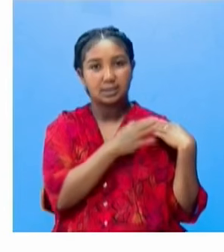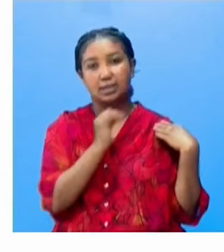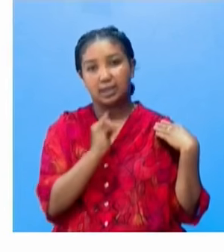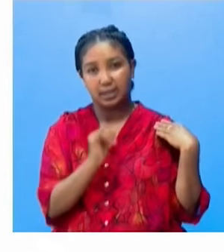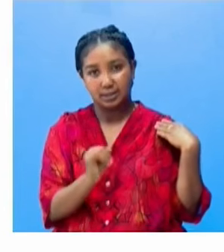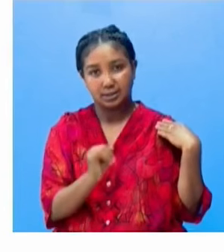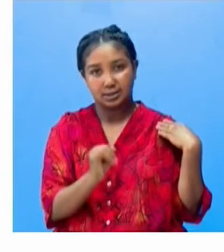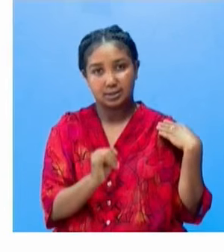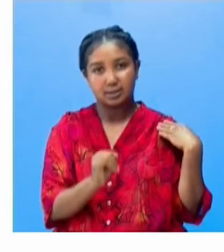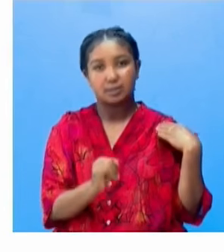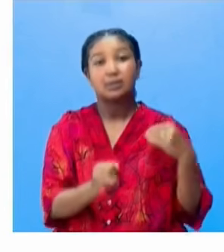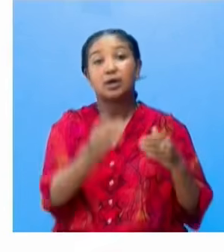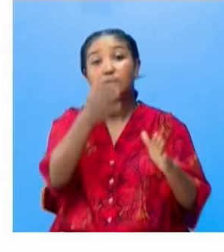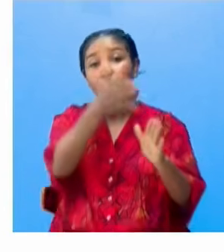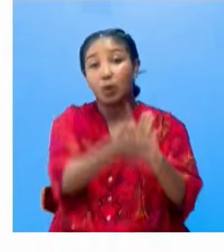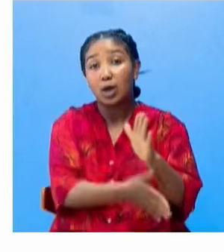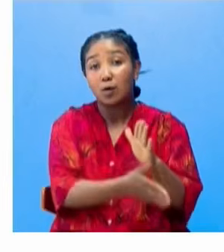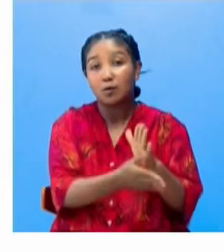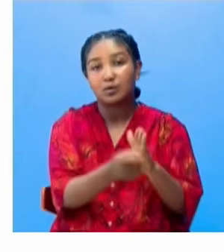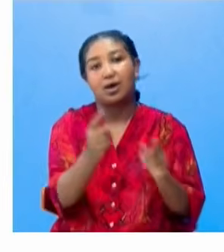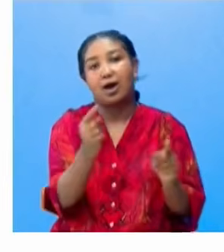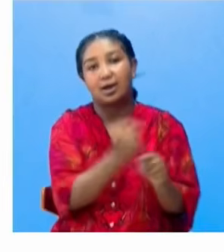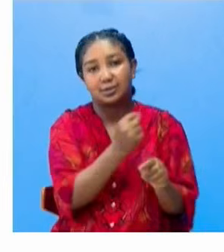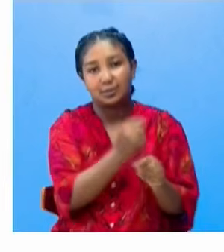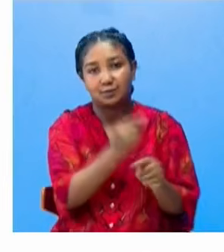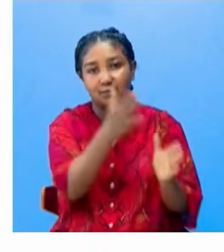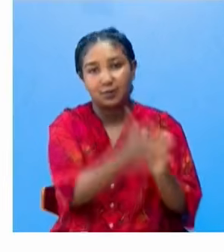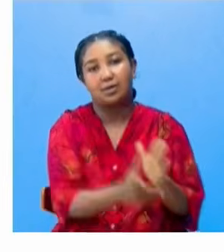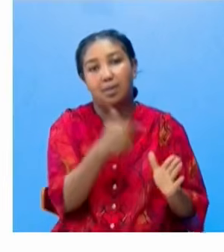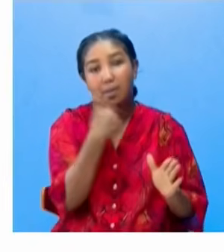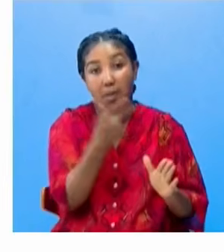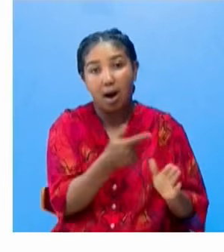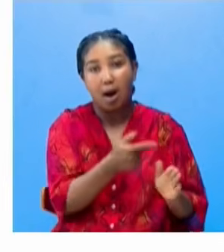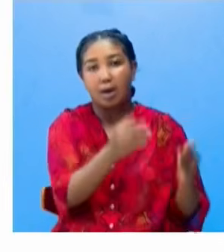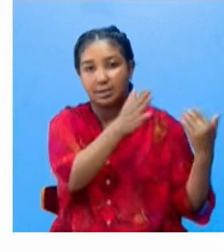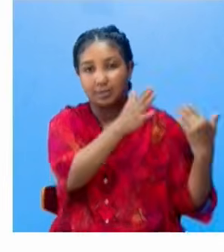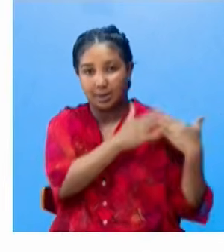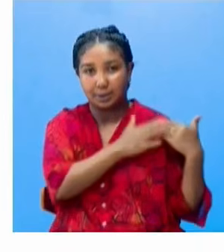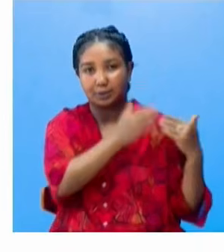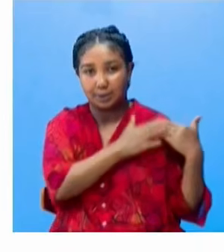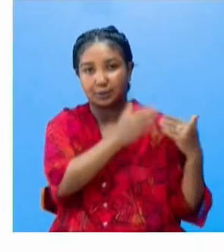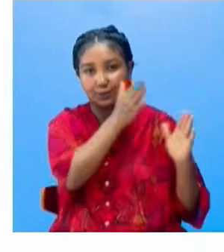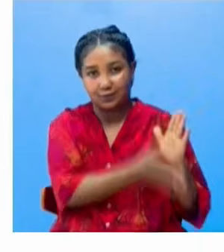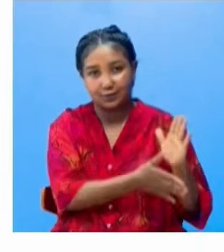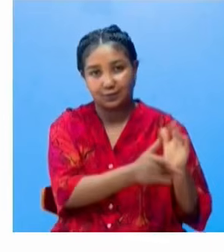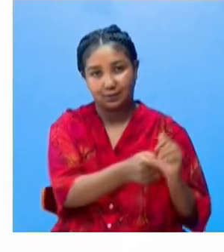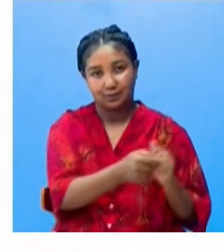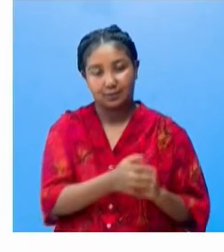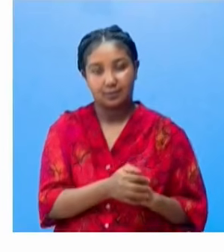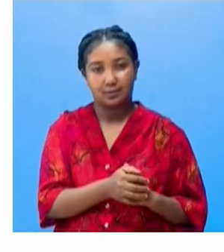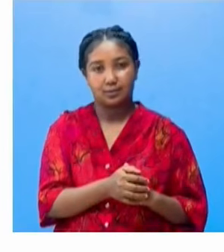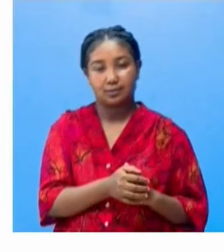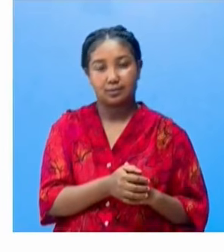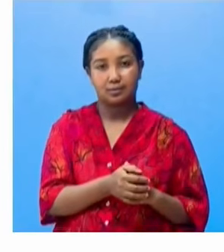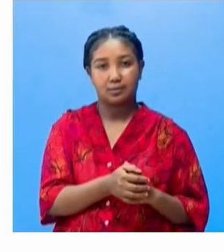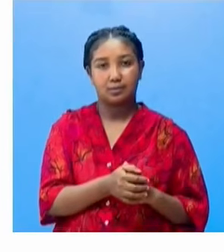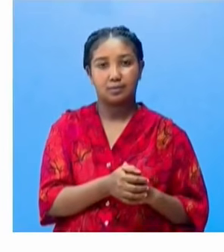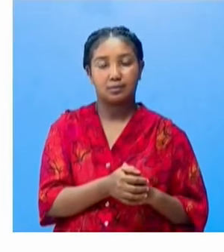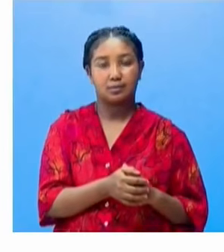is the doer of the action. The doer of the action.